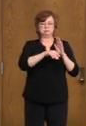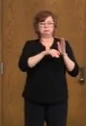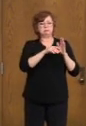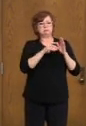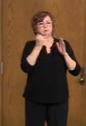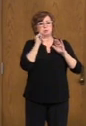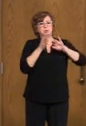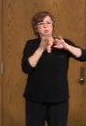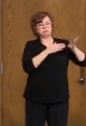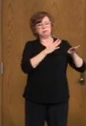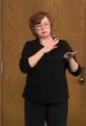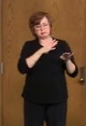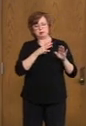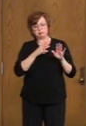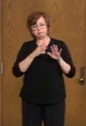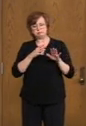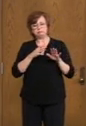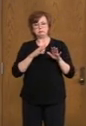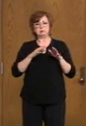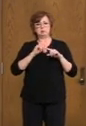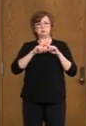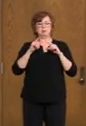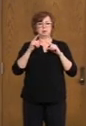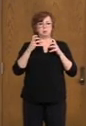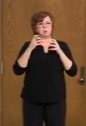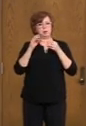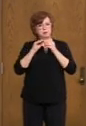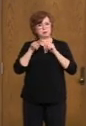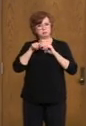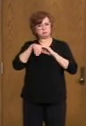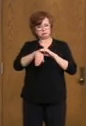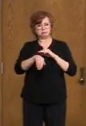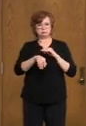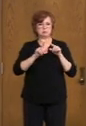Do we need to see these numbers bend down further? Yes, absolutely.